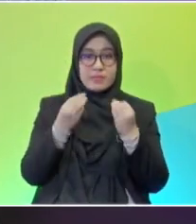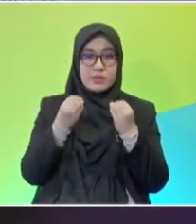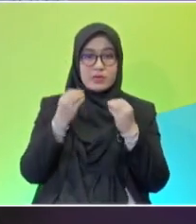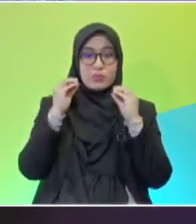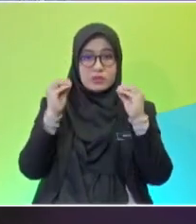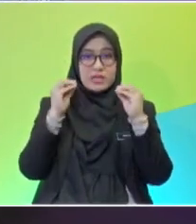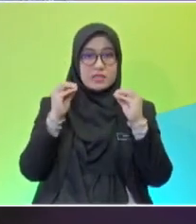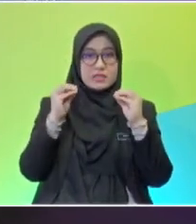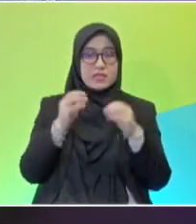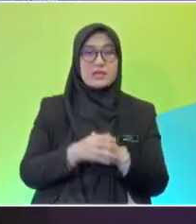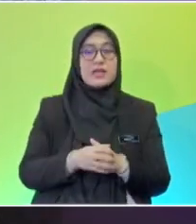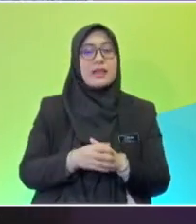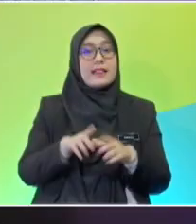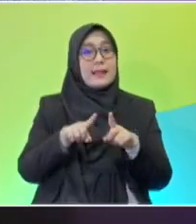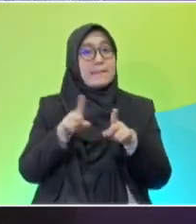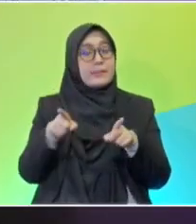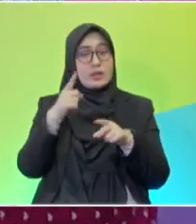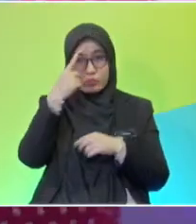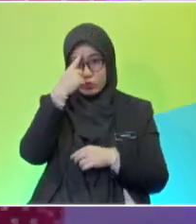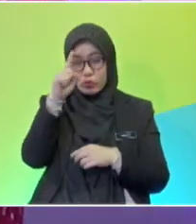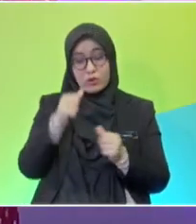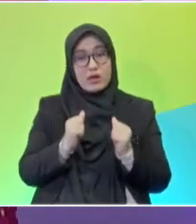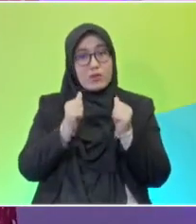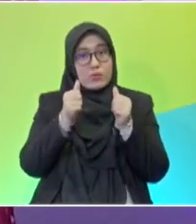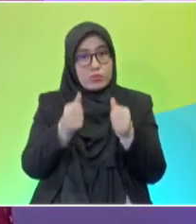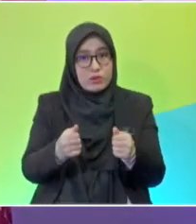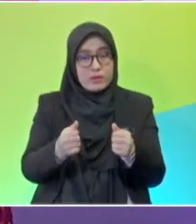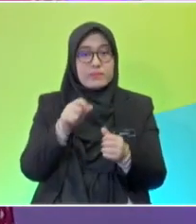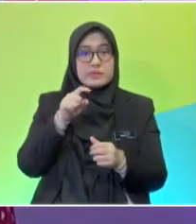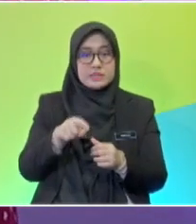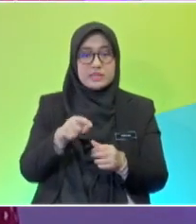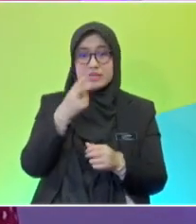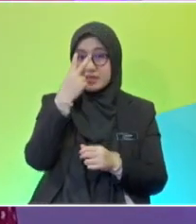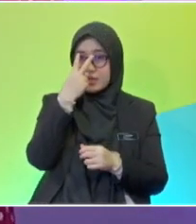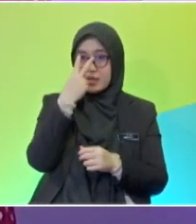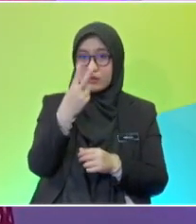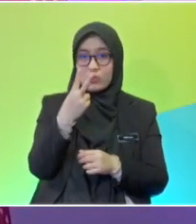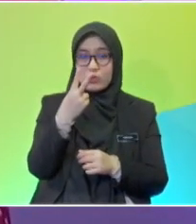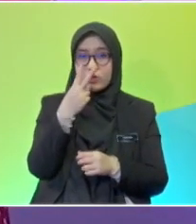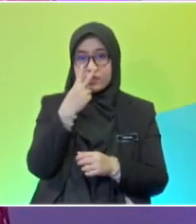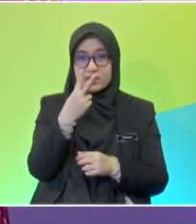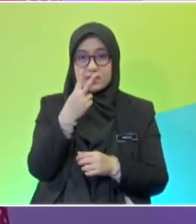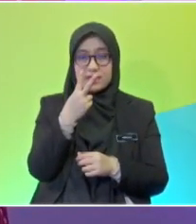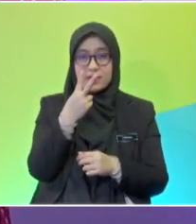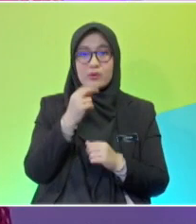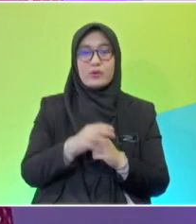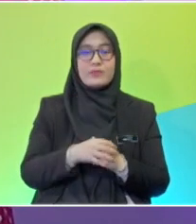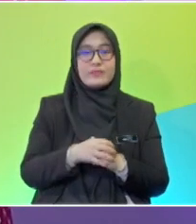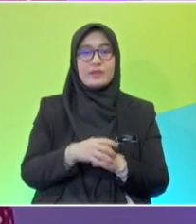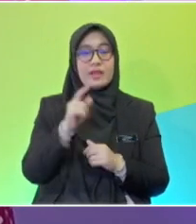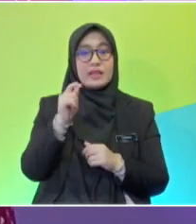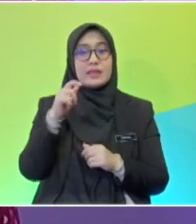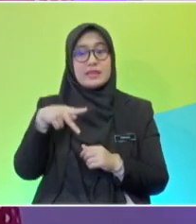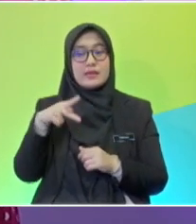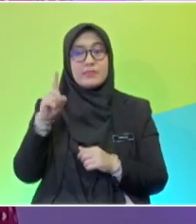Okay. But in order to award, let's say your pupil writes an essay. How do I award this particular essay a TP1, 2